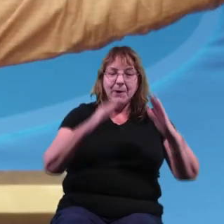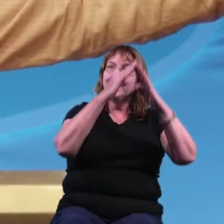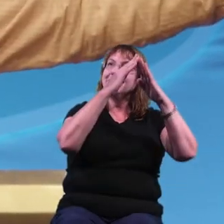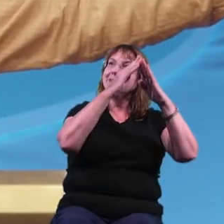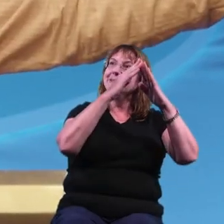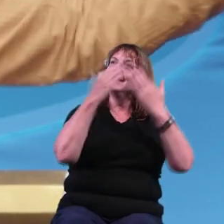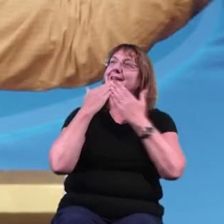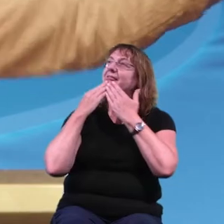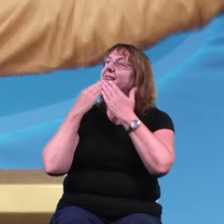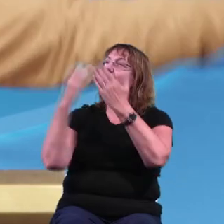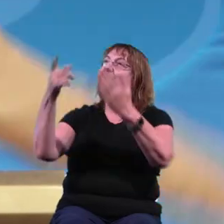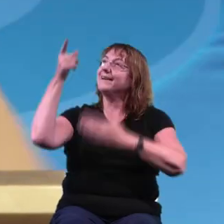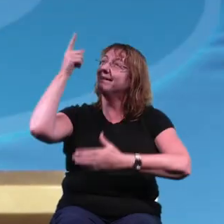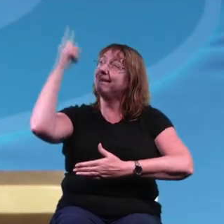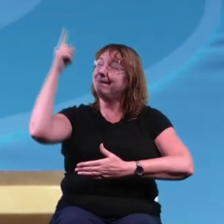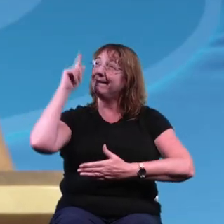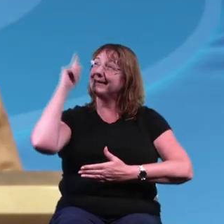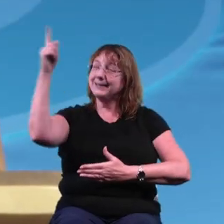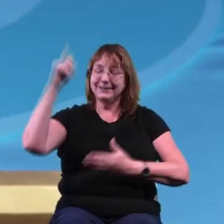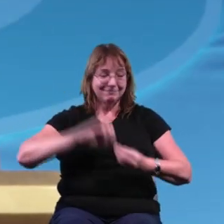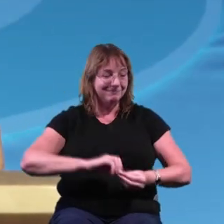the God who made them.